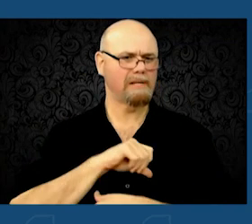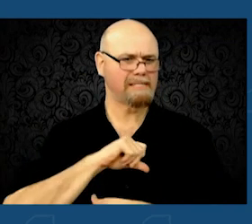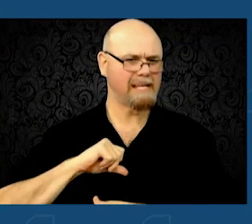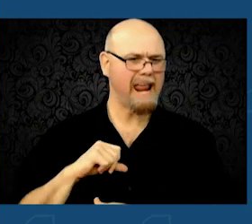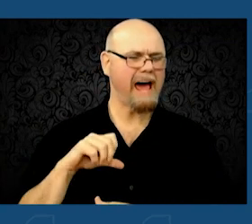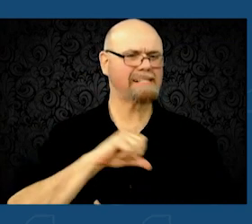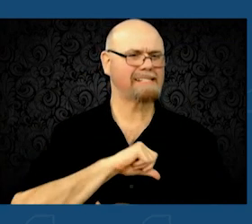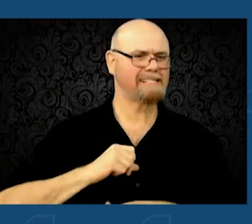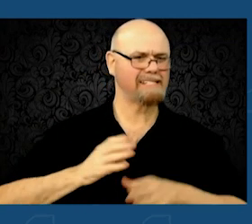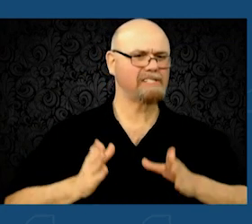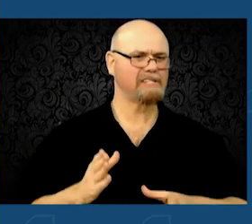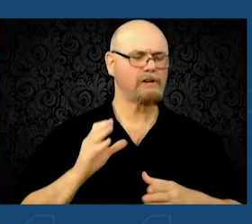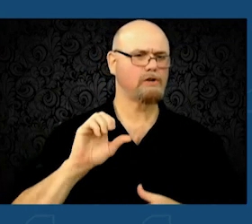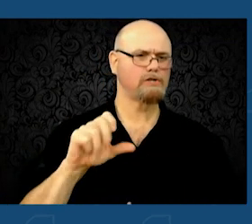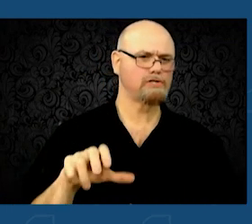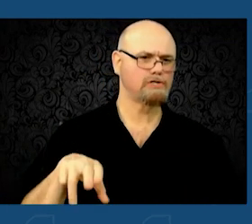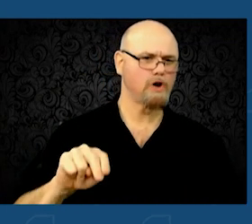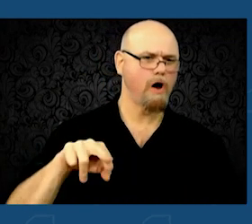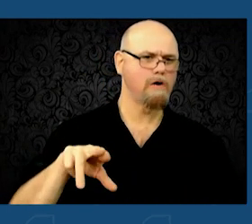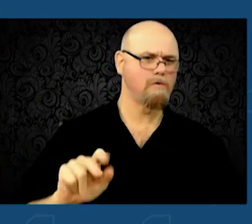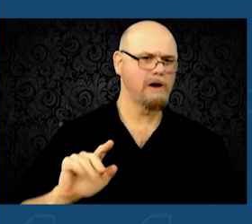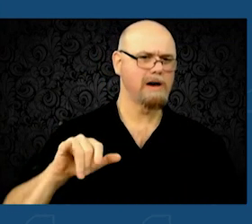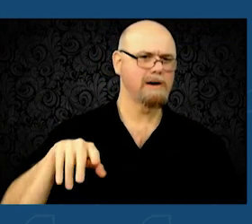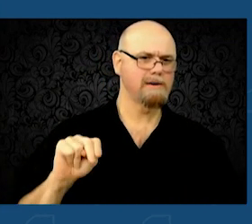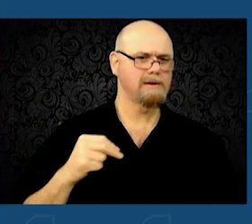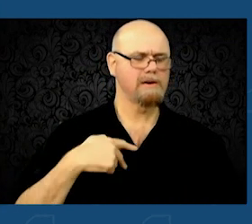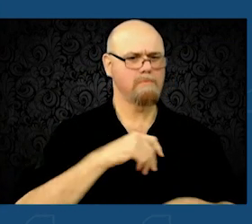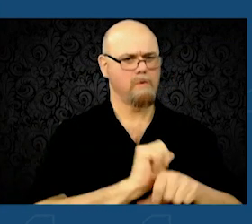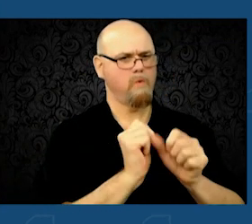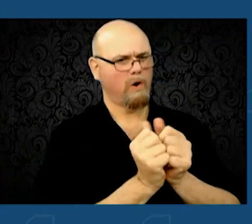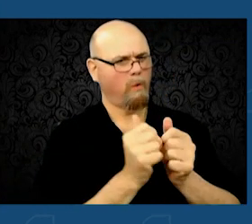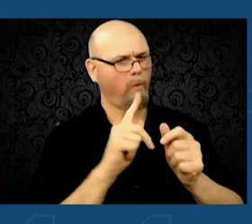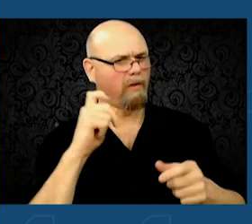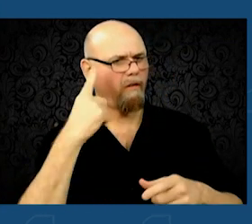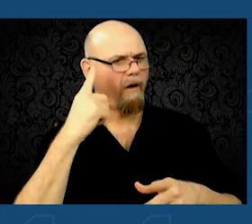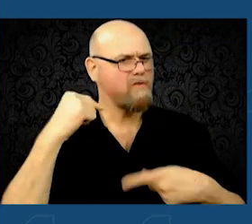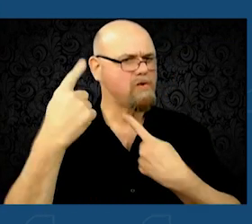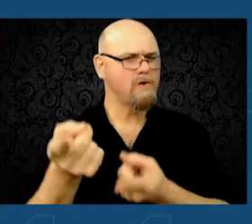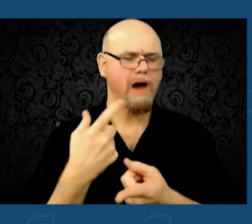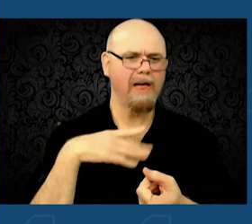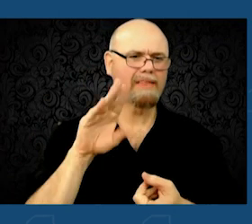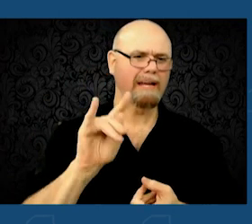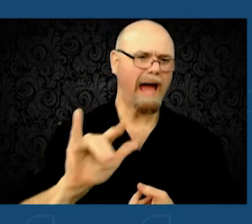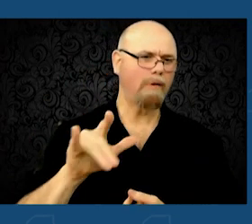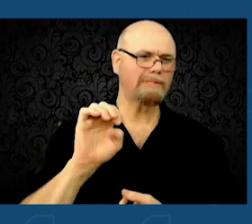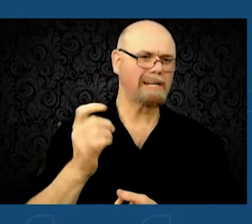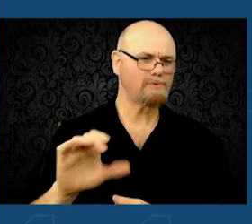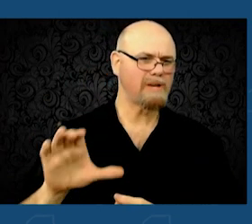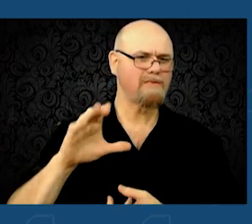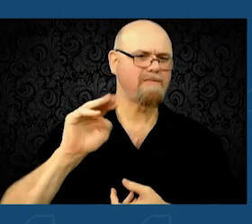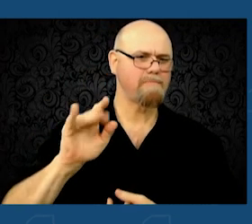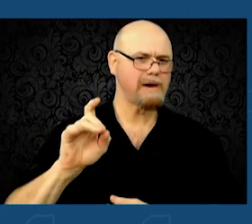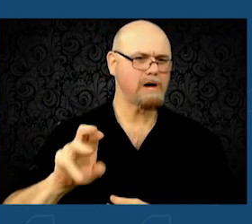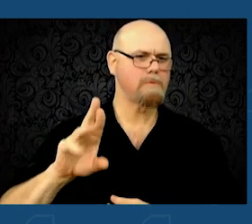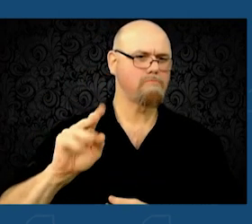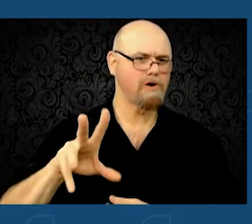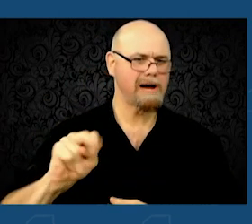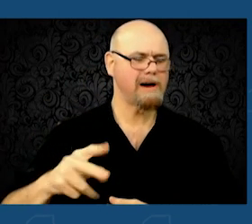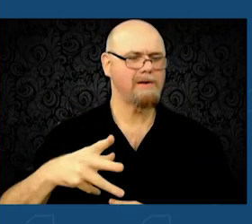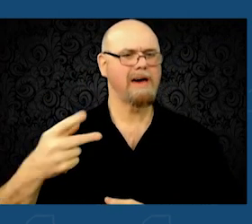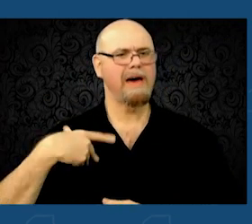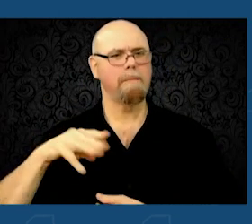hear from in a moment, working with the governor, again, the county executive, Mayor Brown, Mayor Rosas, the Common Council, the